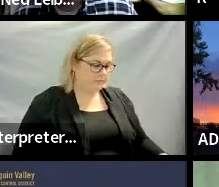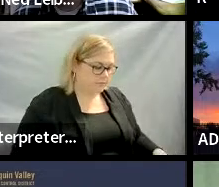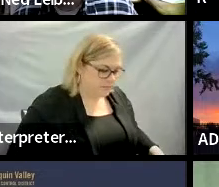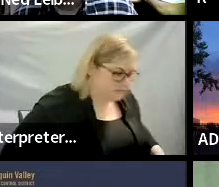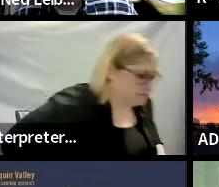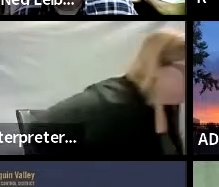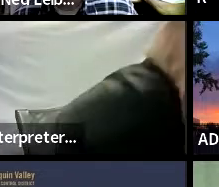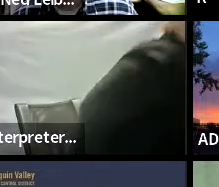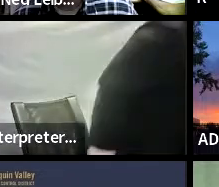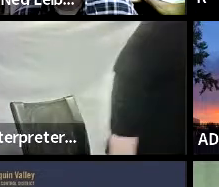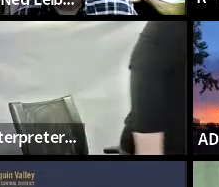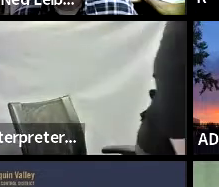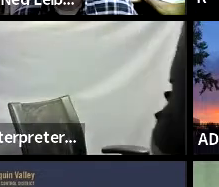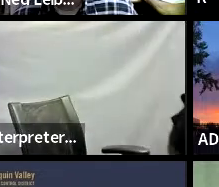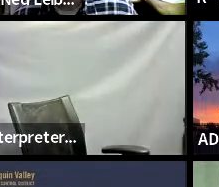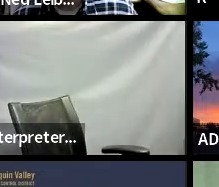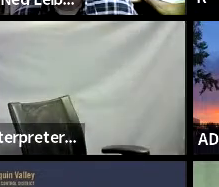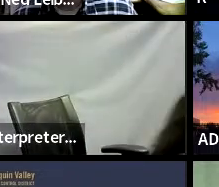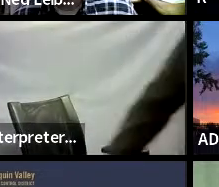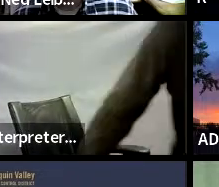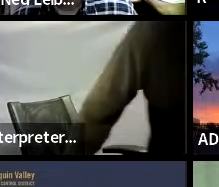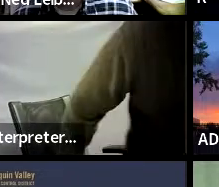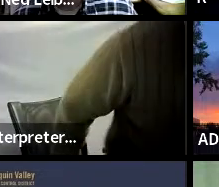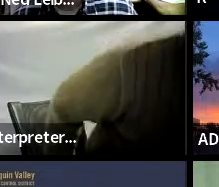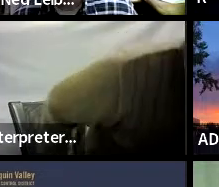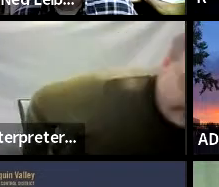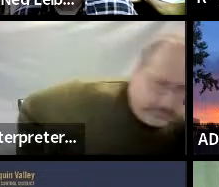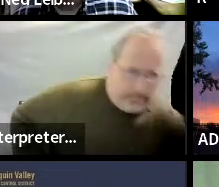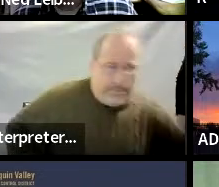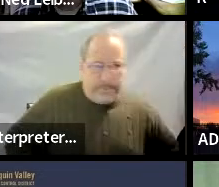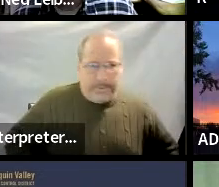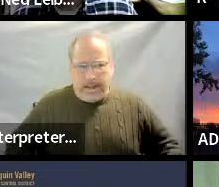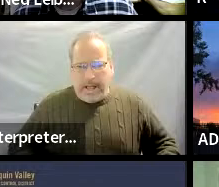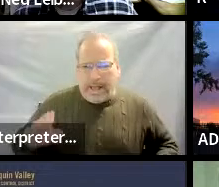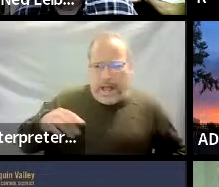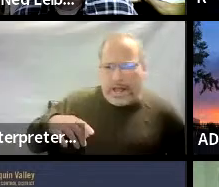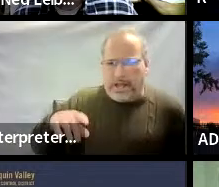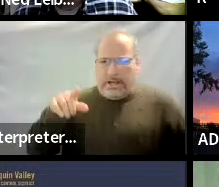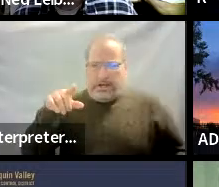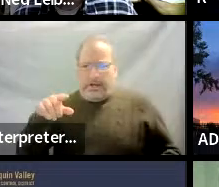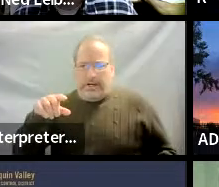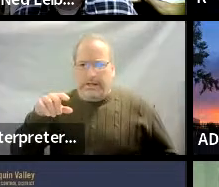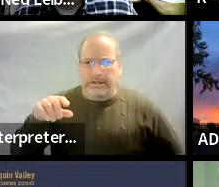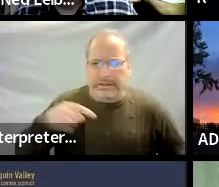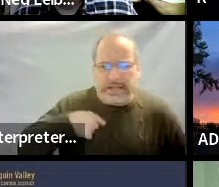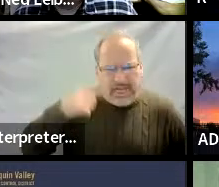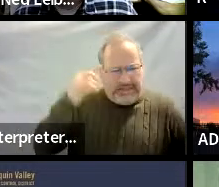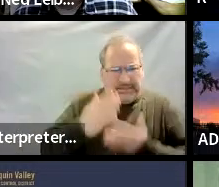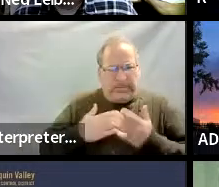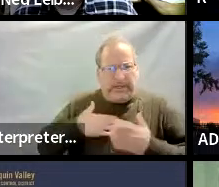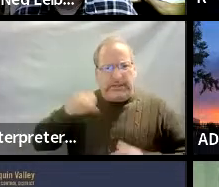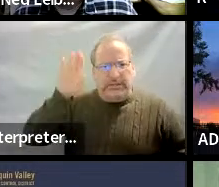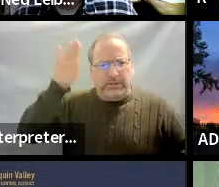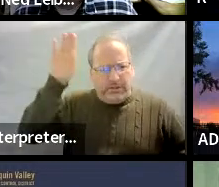Thanks, Jonathan. I also see we have another hand raised, but I'm gonna just quickly